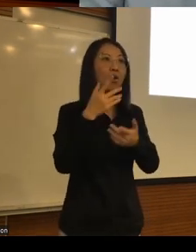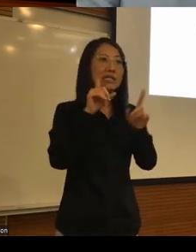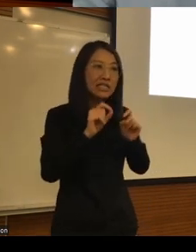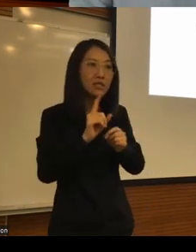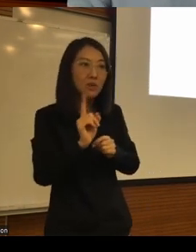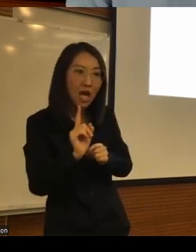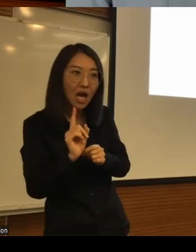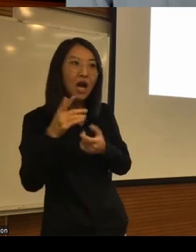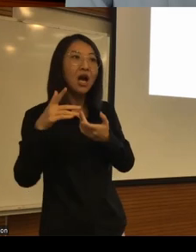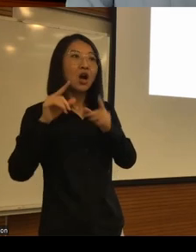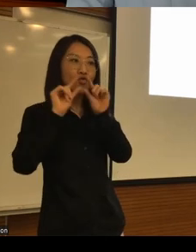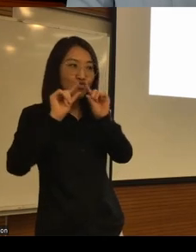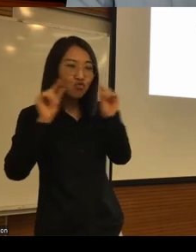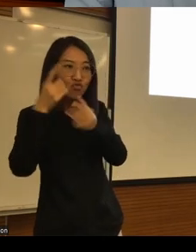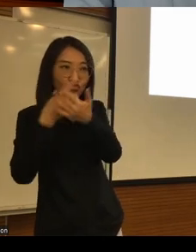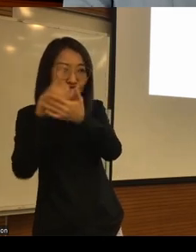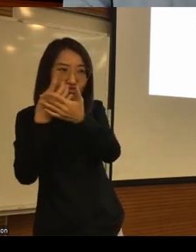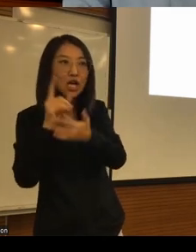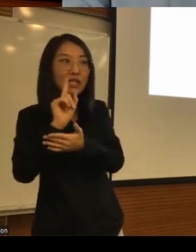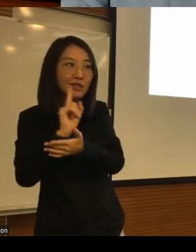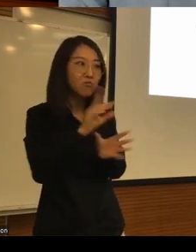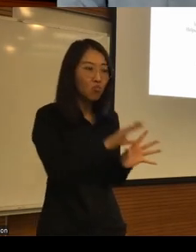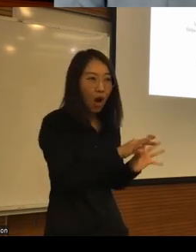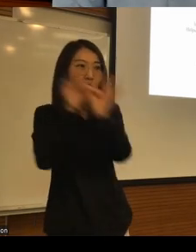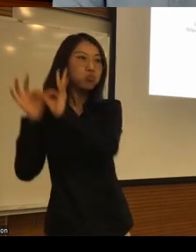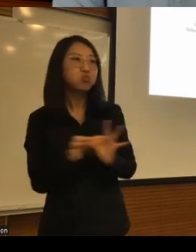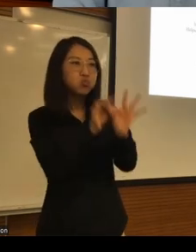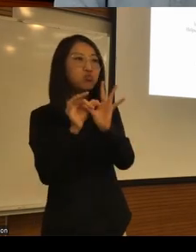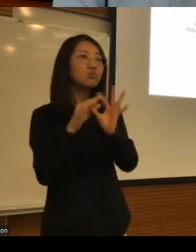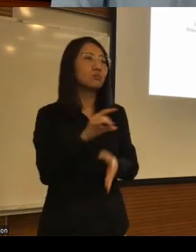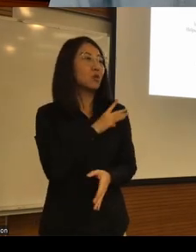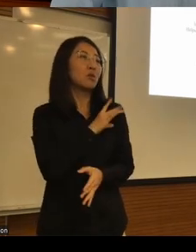to actually analyze the sound that you hear.